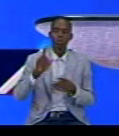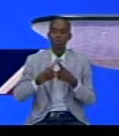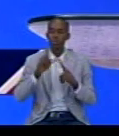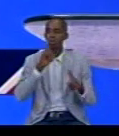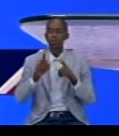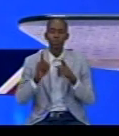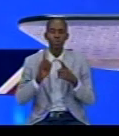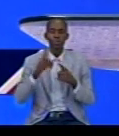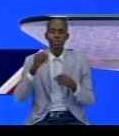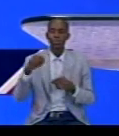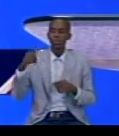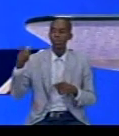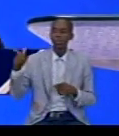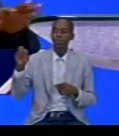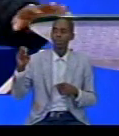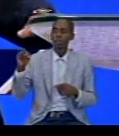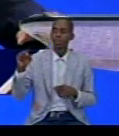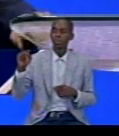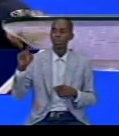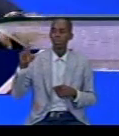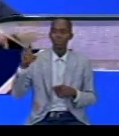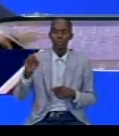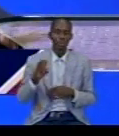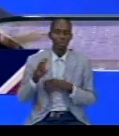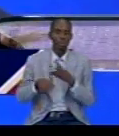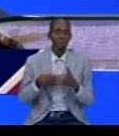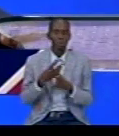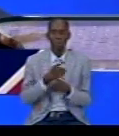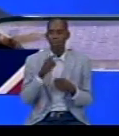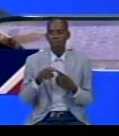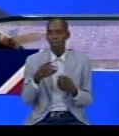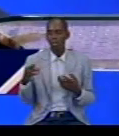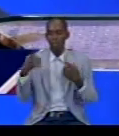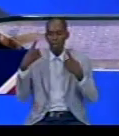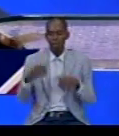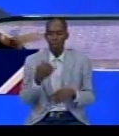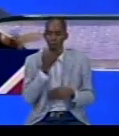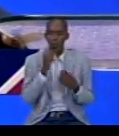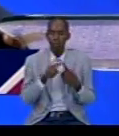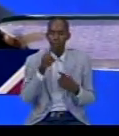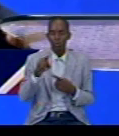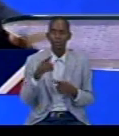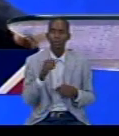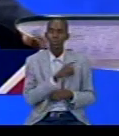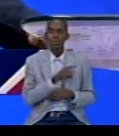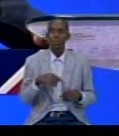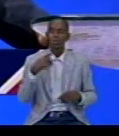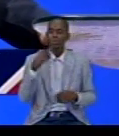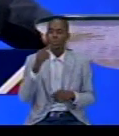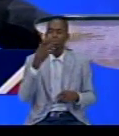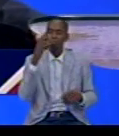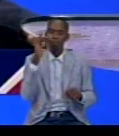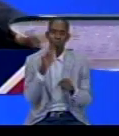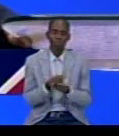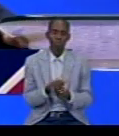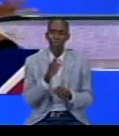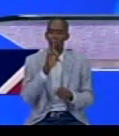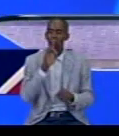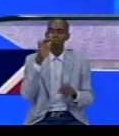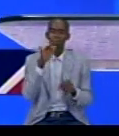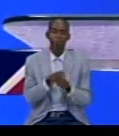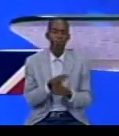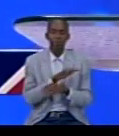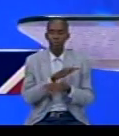and appeared that, you know, things were rough, the Lord assured him, be not afraid. The same thing the Lord is saying to